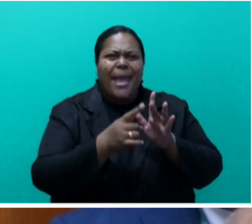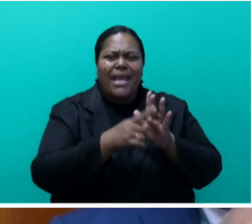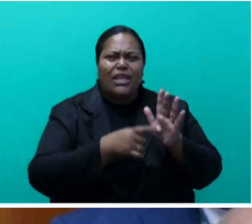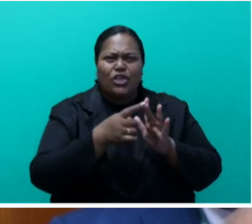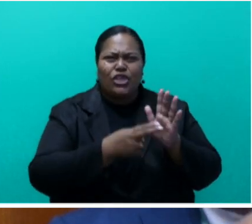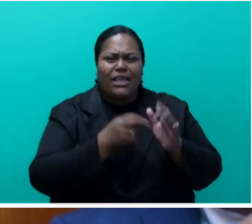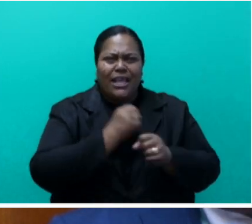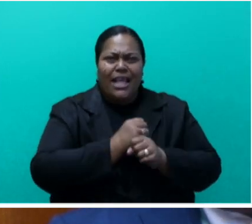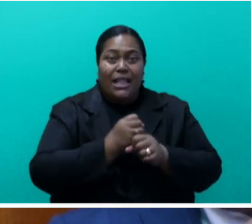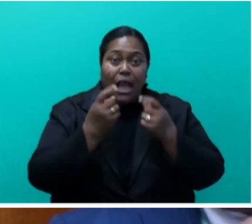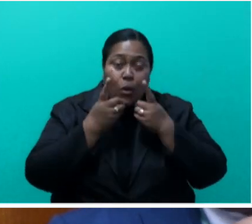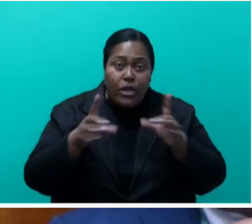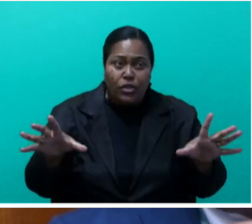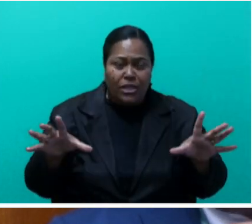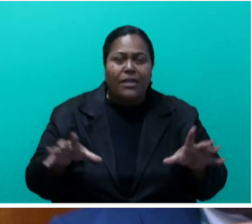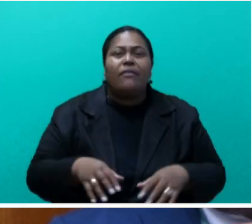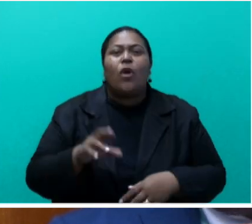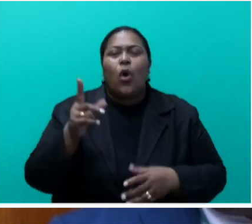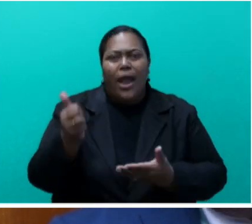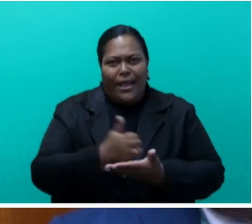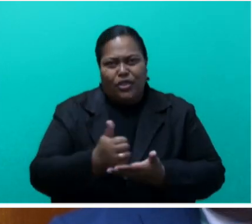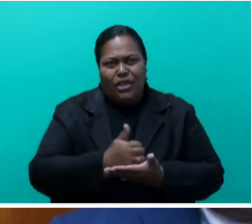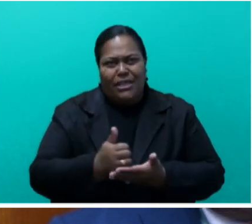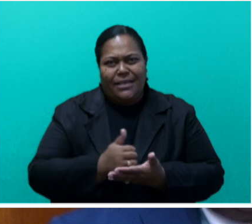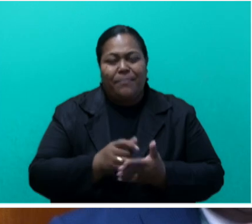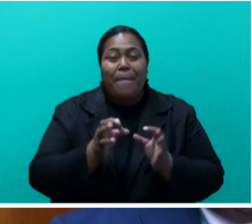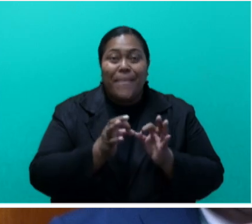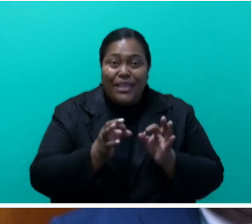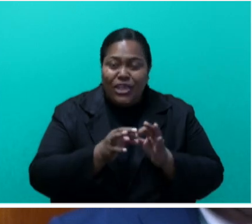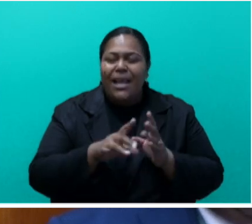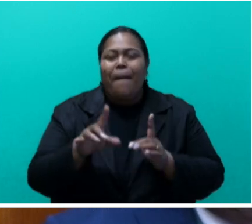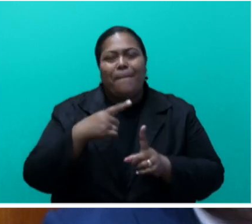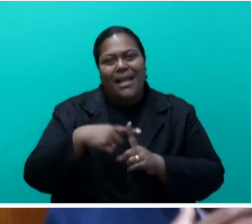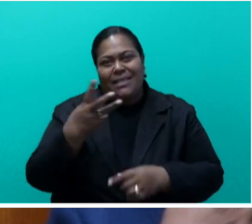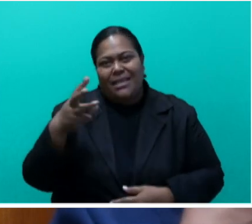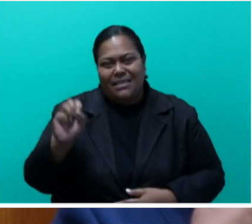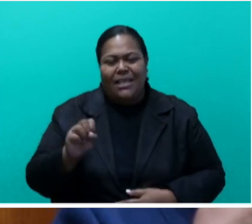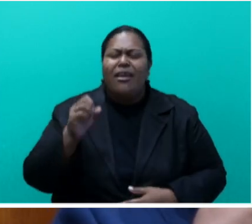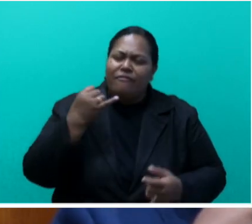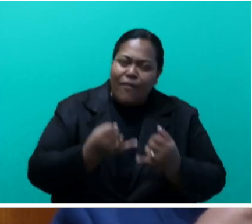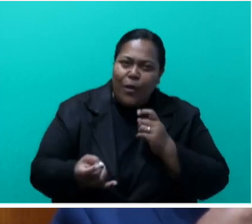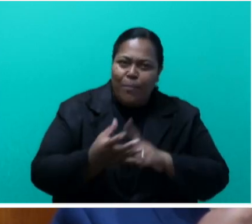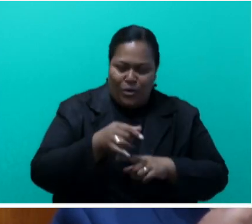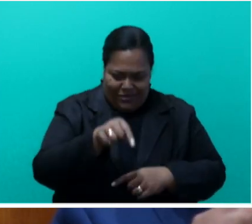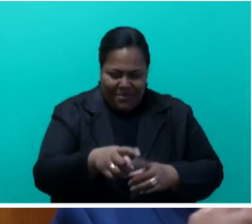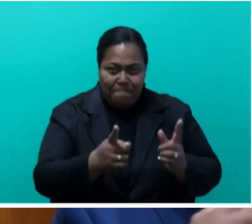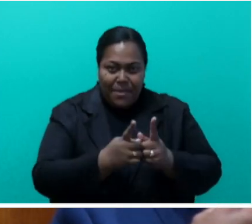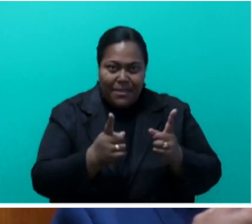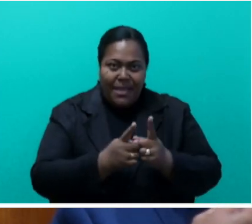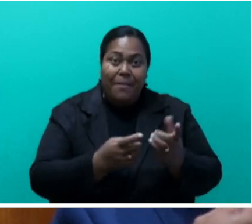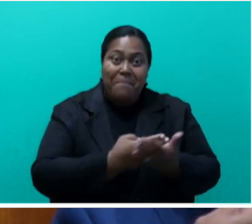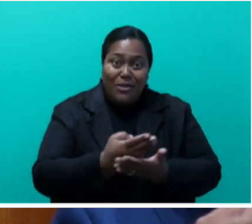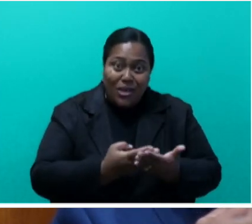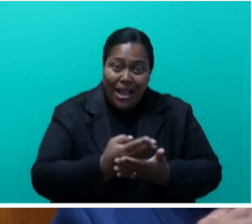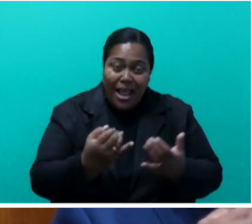Action, or Beijing Plus 30. This highlights the importance of this triennial conference as the primary mechanism